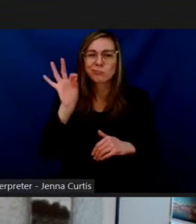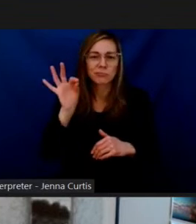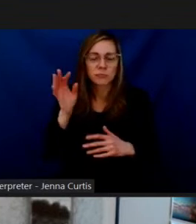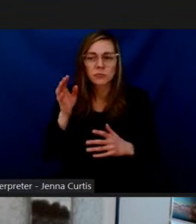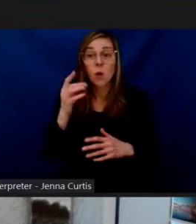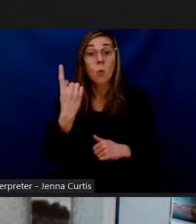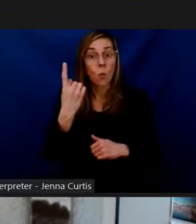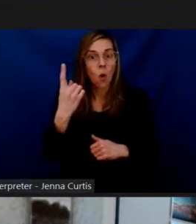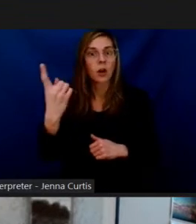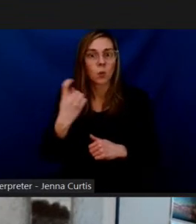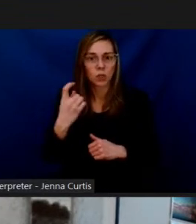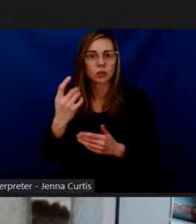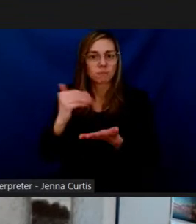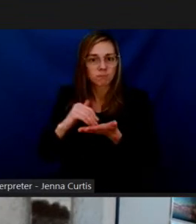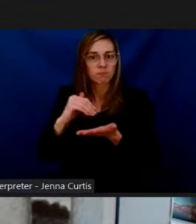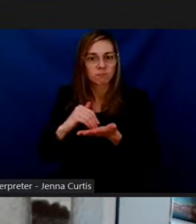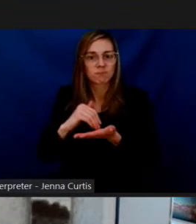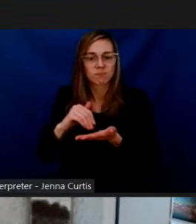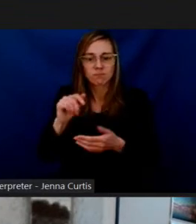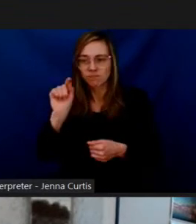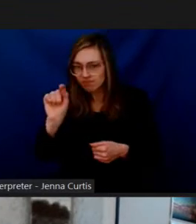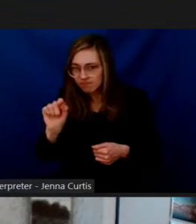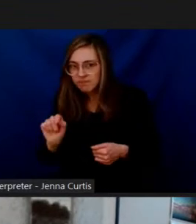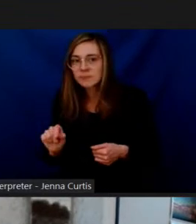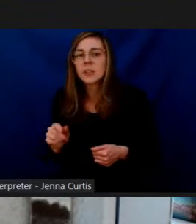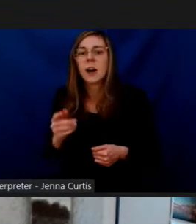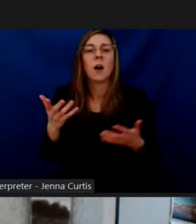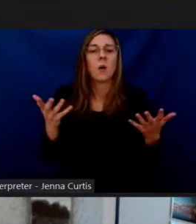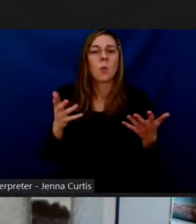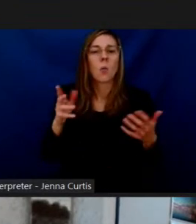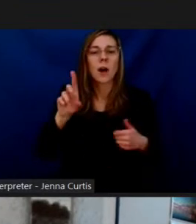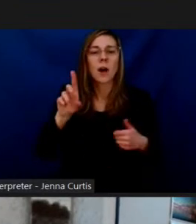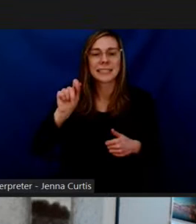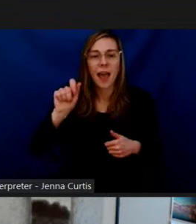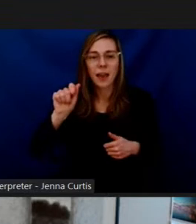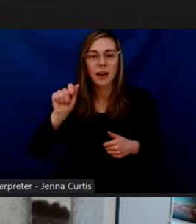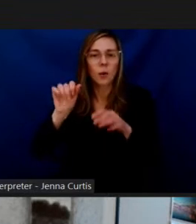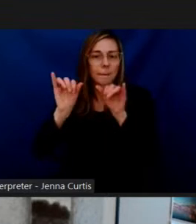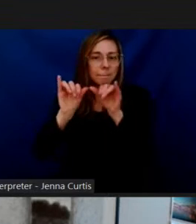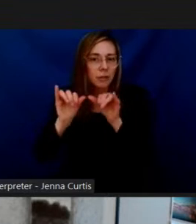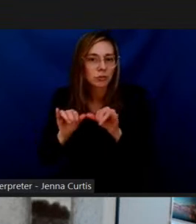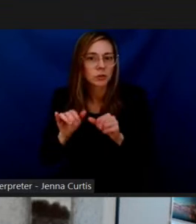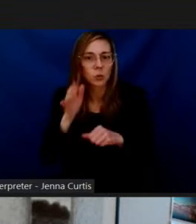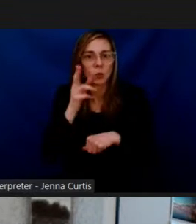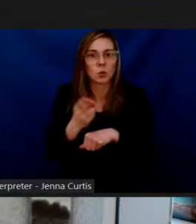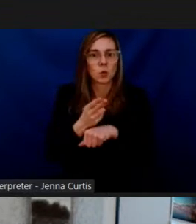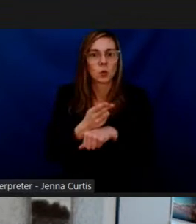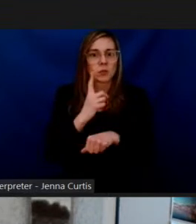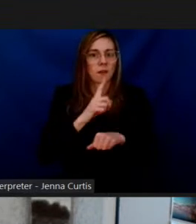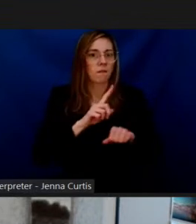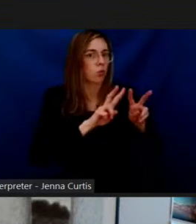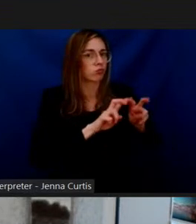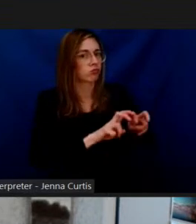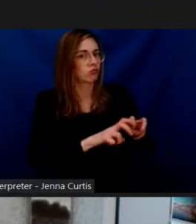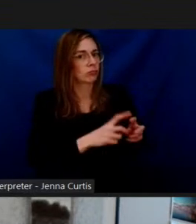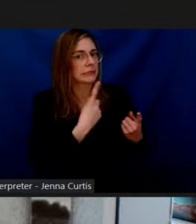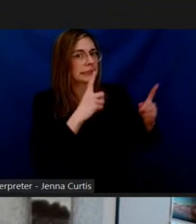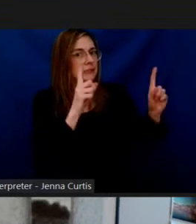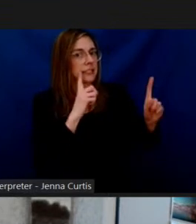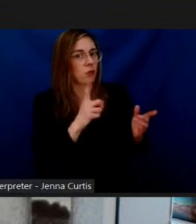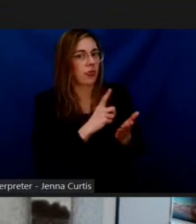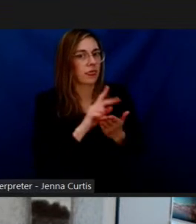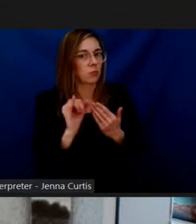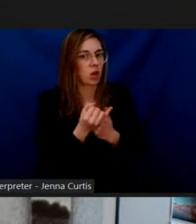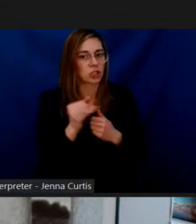is what data or metrics will be used to assess the effectiveness or the success of this project? This was asked by Brian, but also